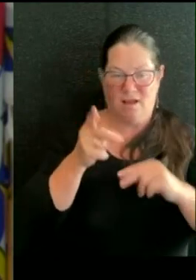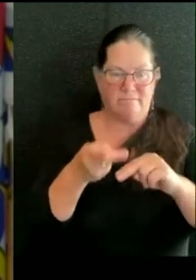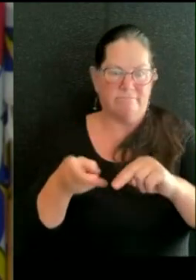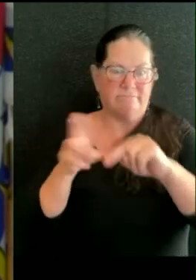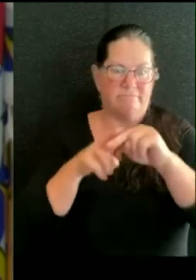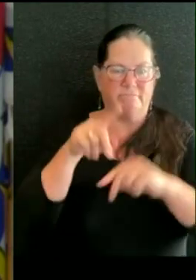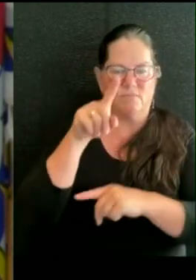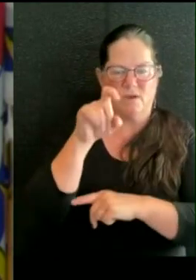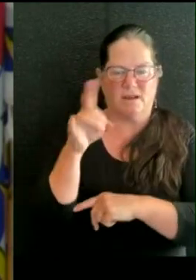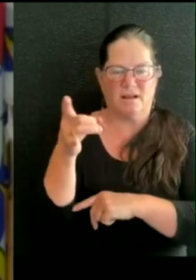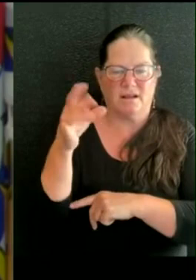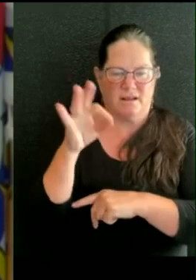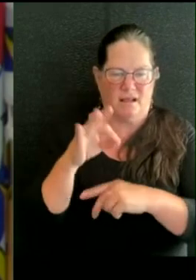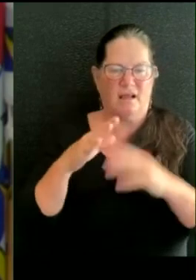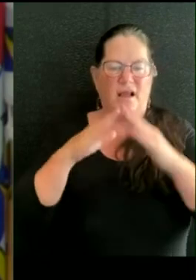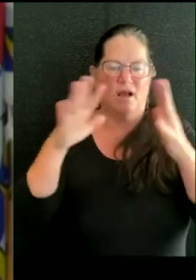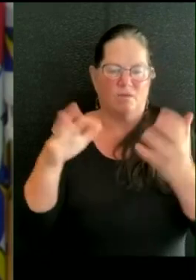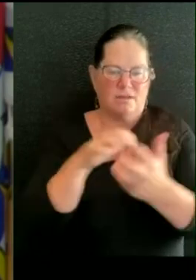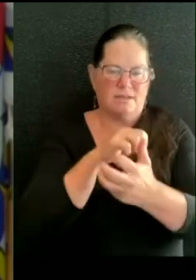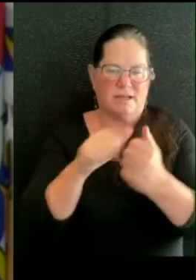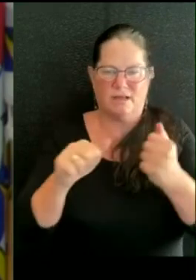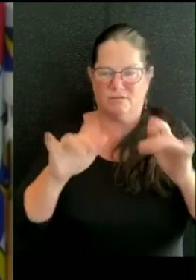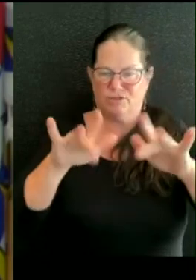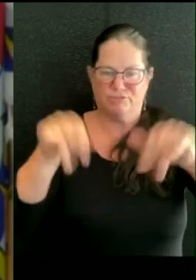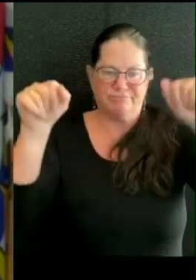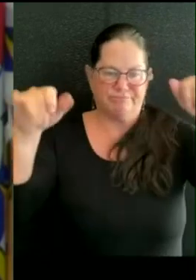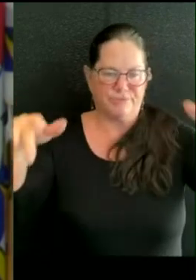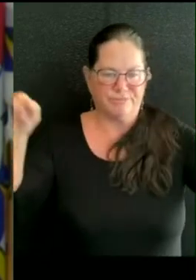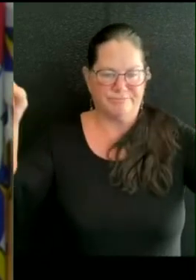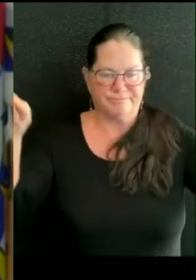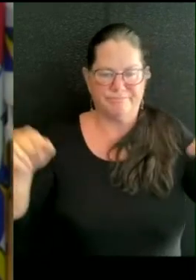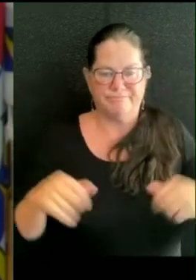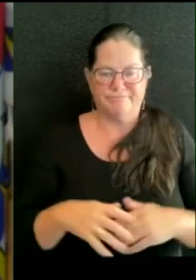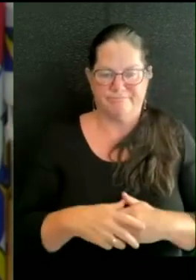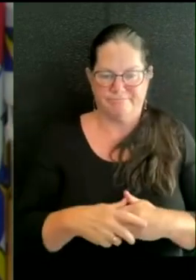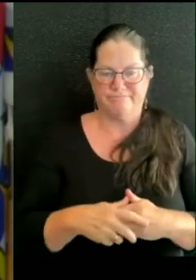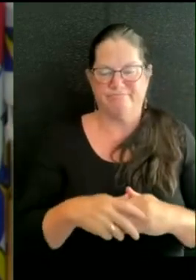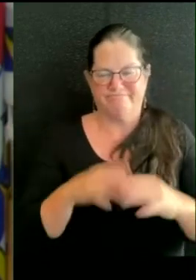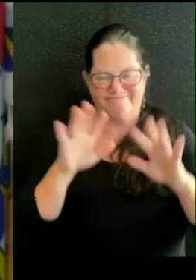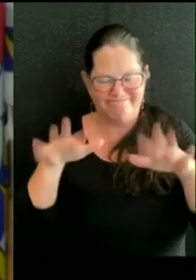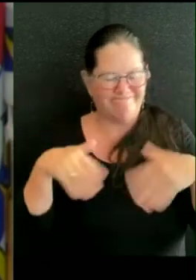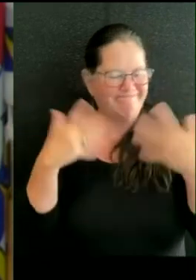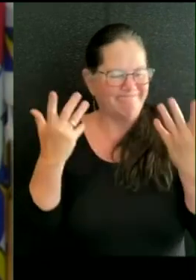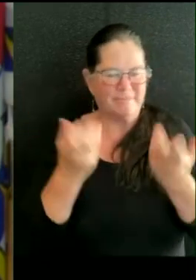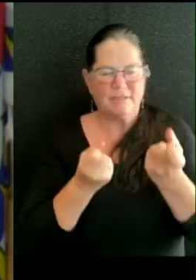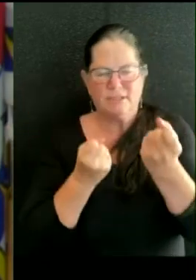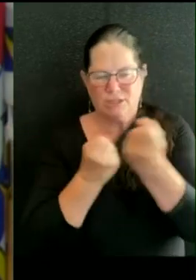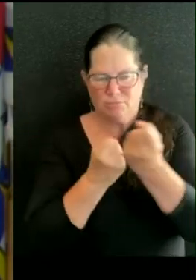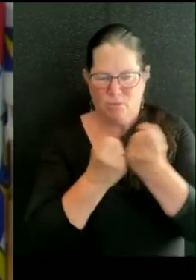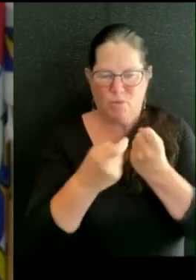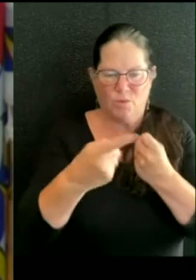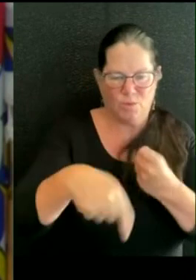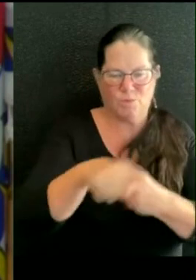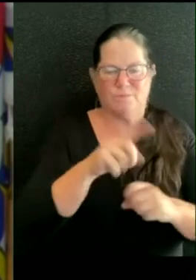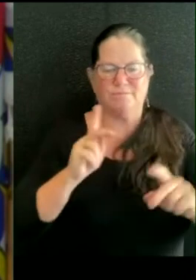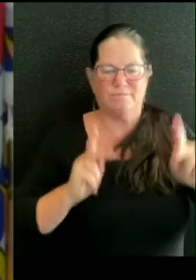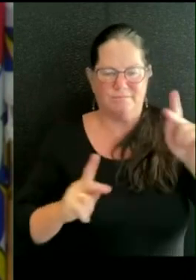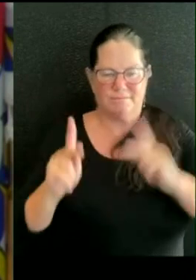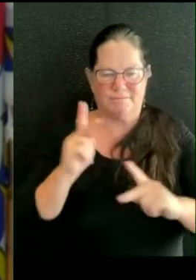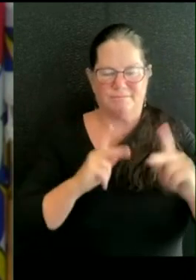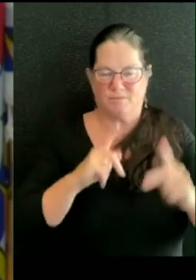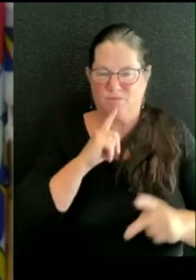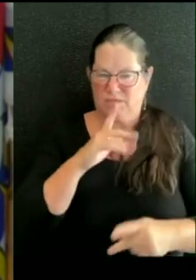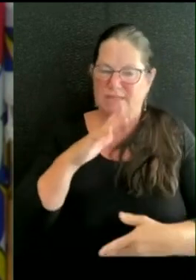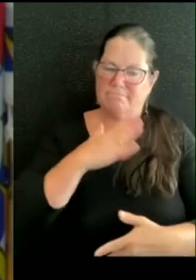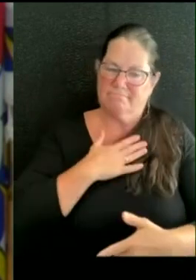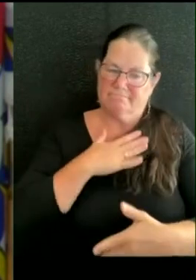Supporting the impacted residents is our priority. Only those residents in the following areas of